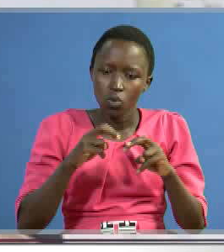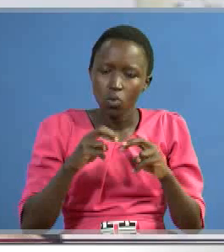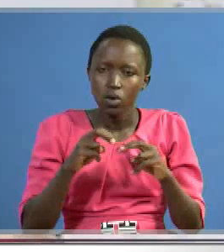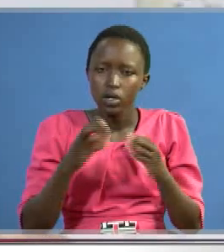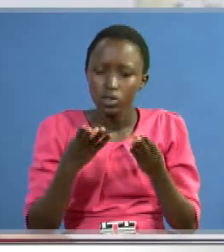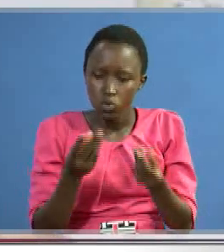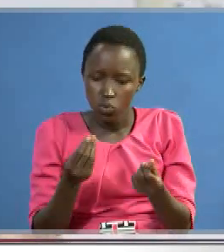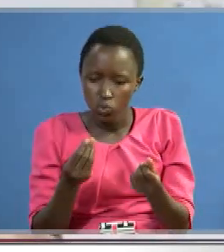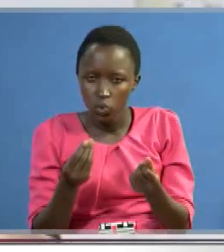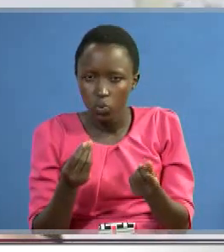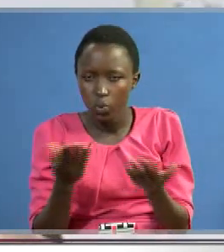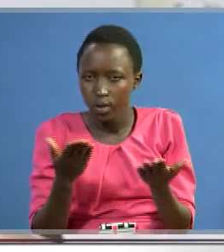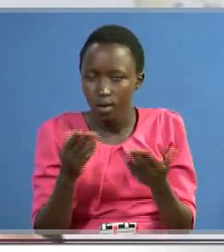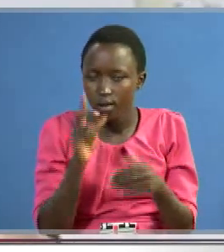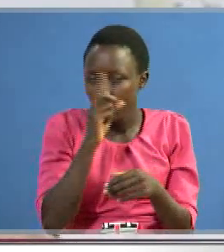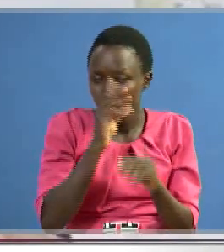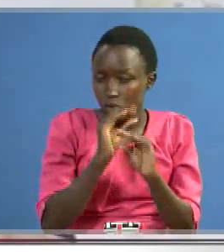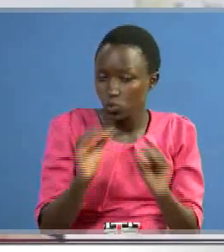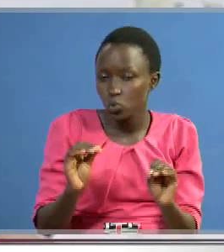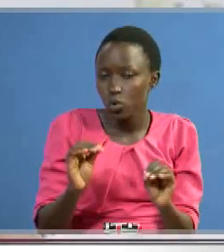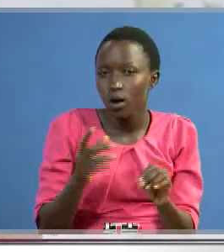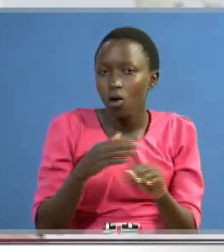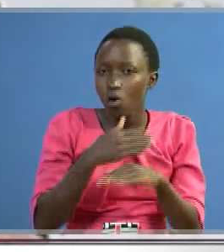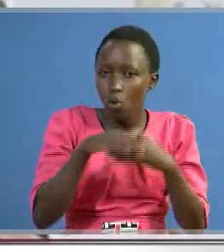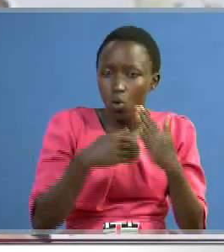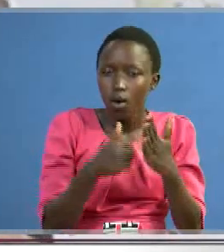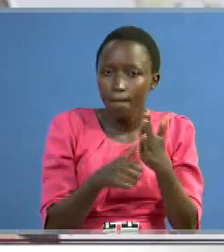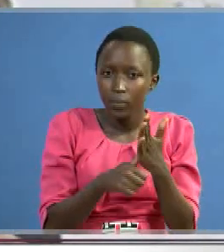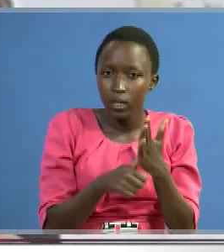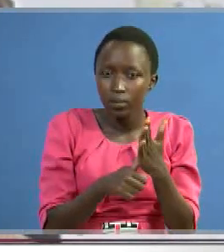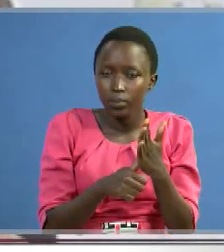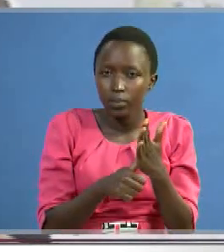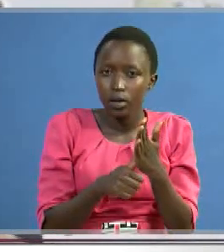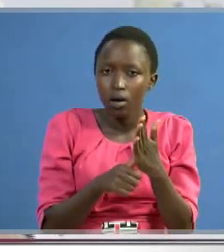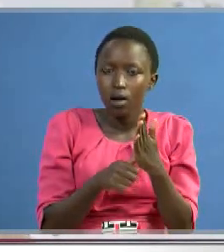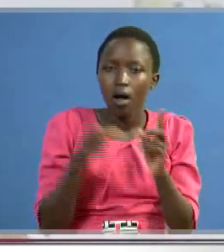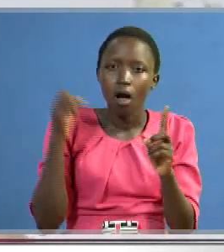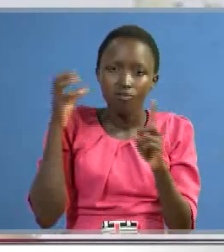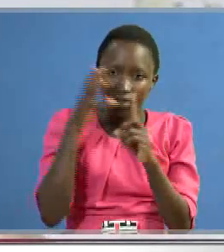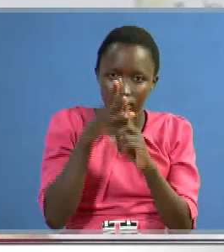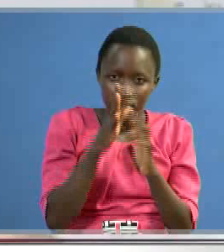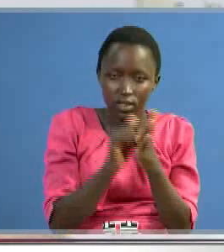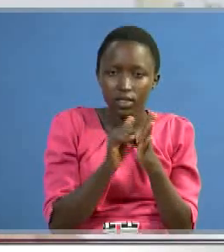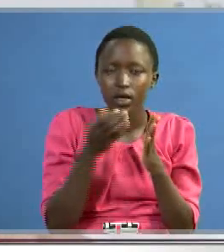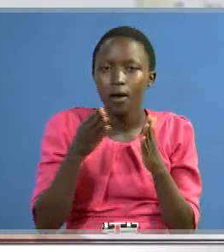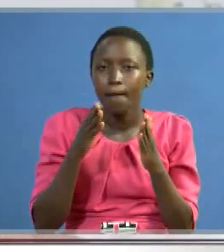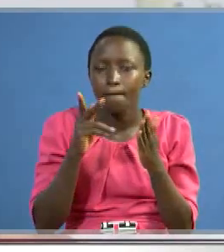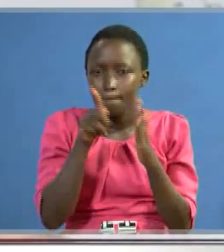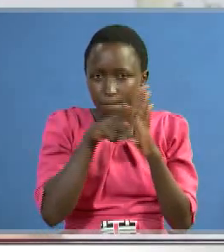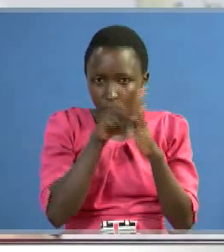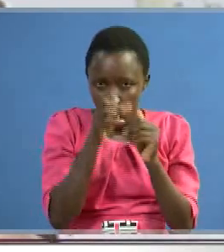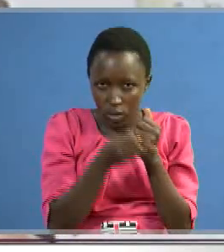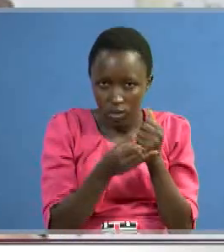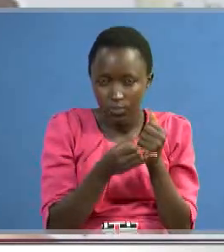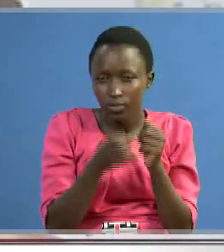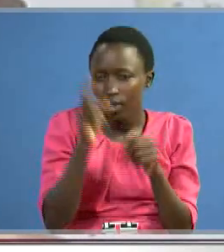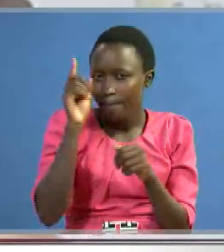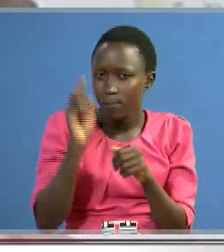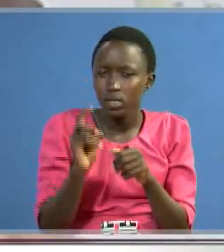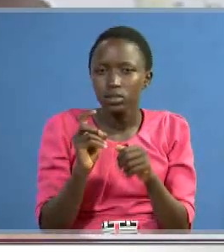Nairobi or at the region all problems affecting national government projects I